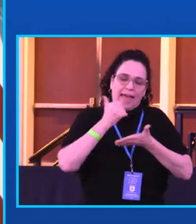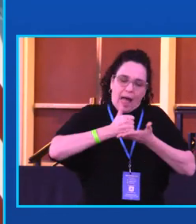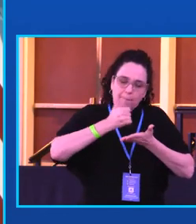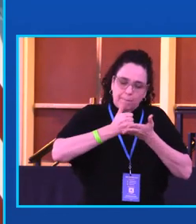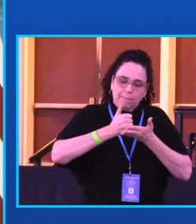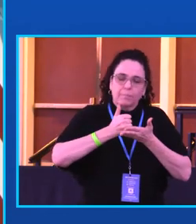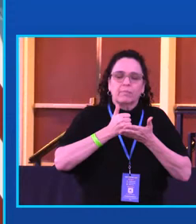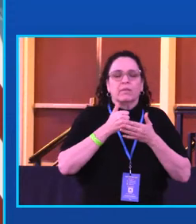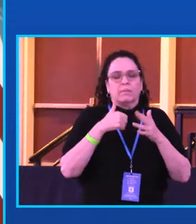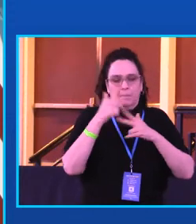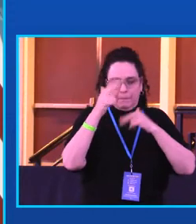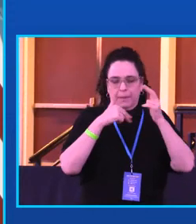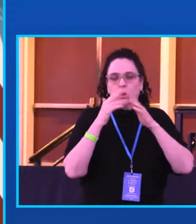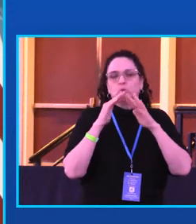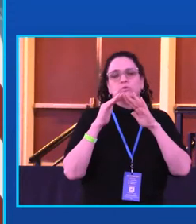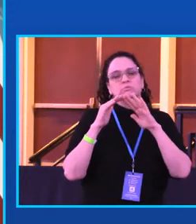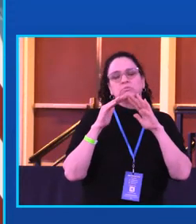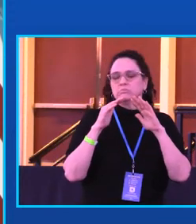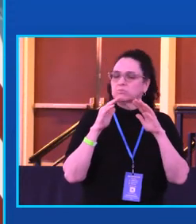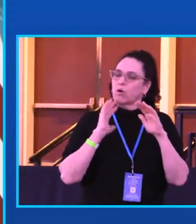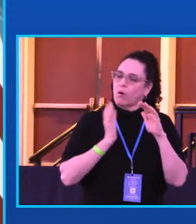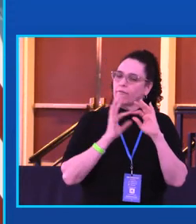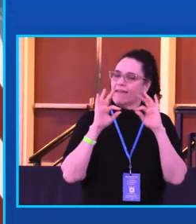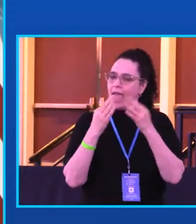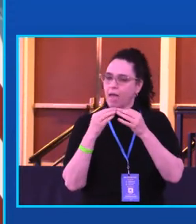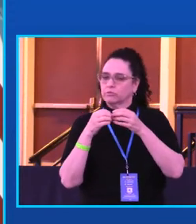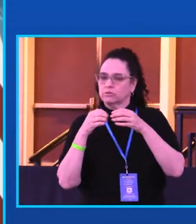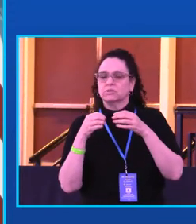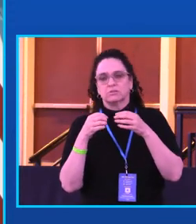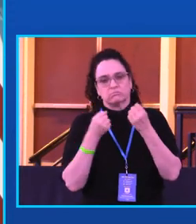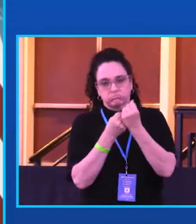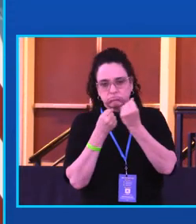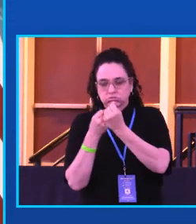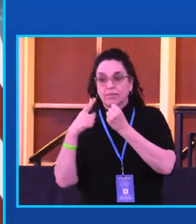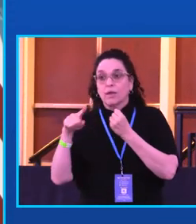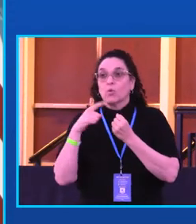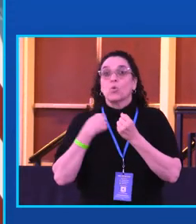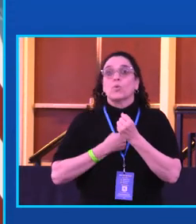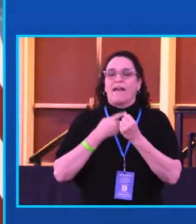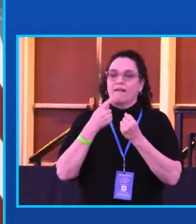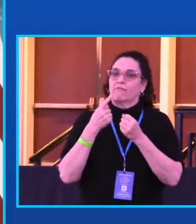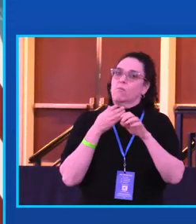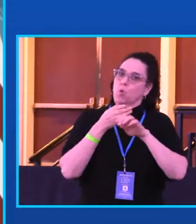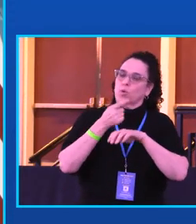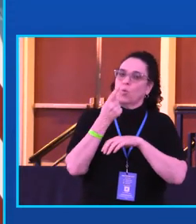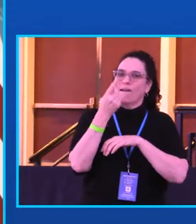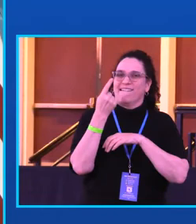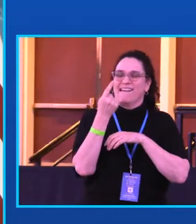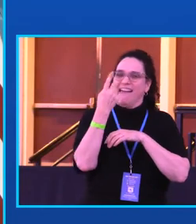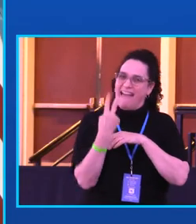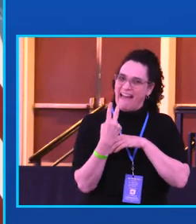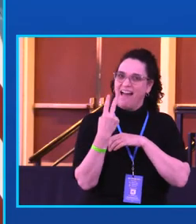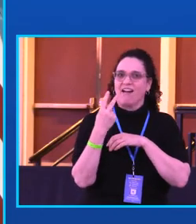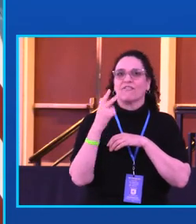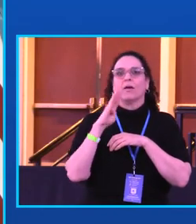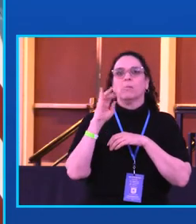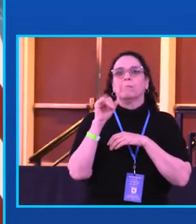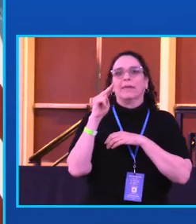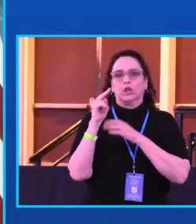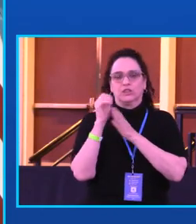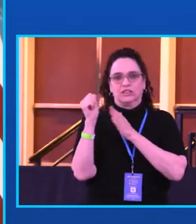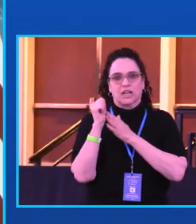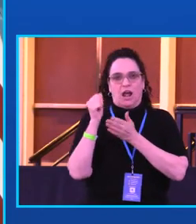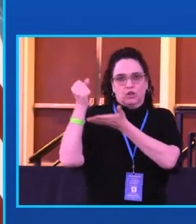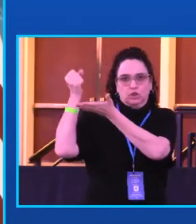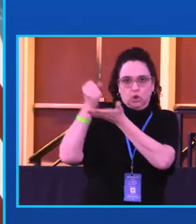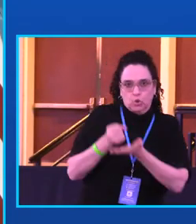last week, we announced nearly $1.5 billion in grants to help cities and towns electrify their